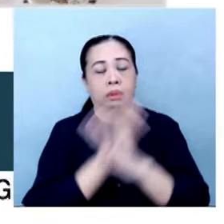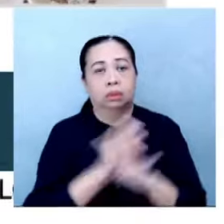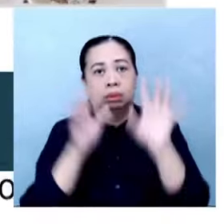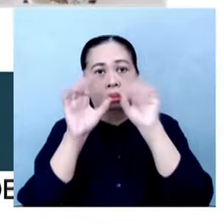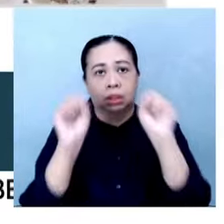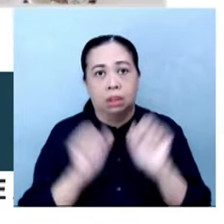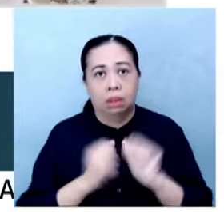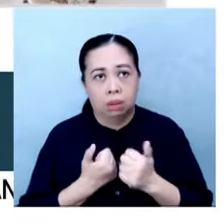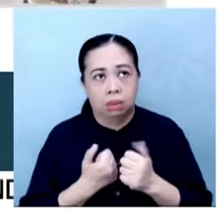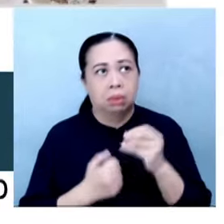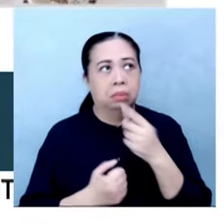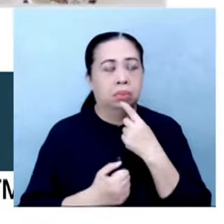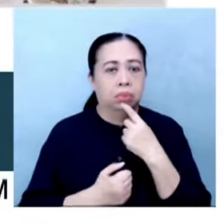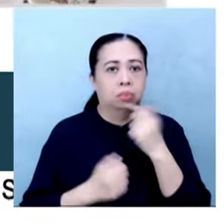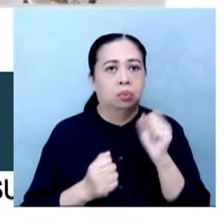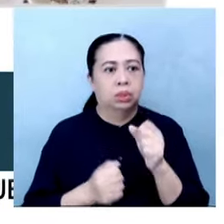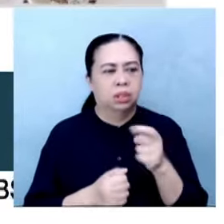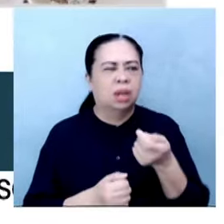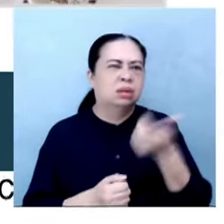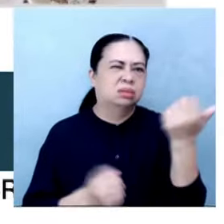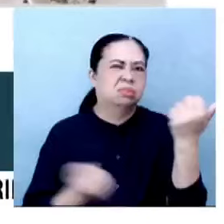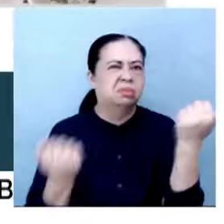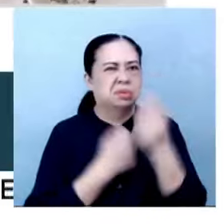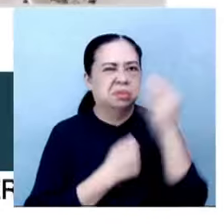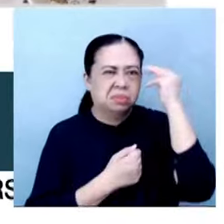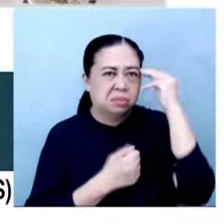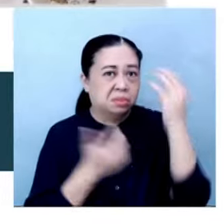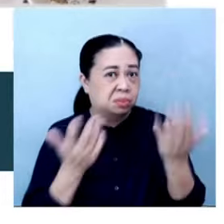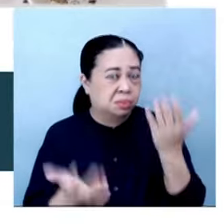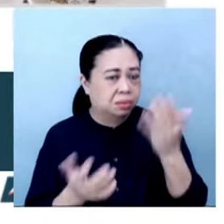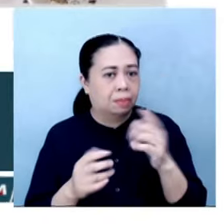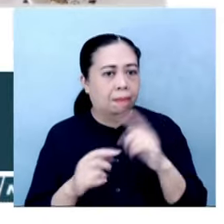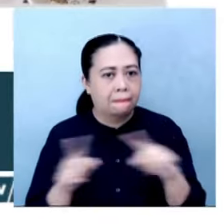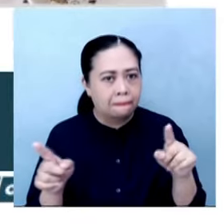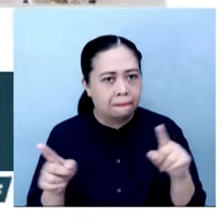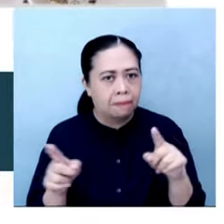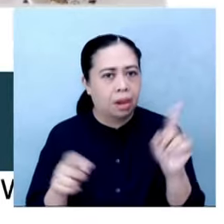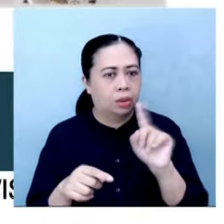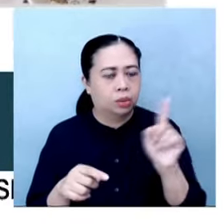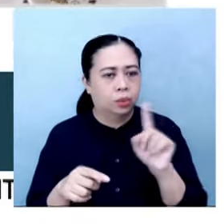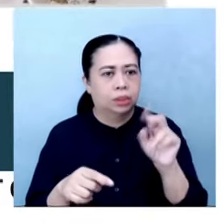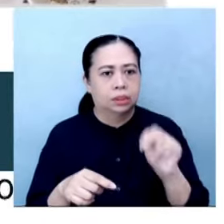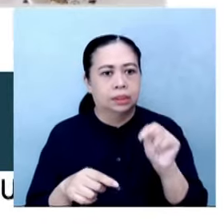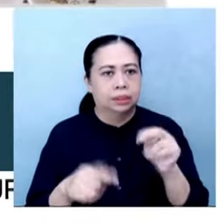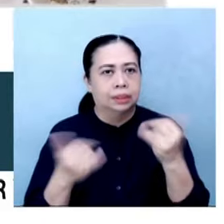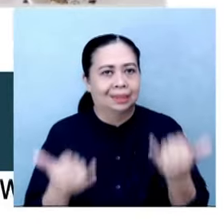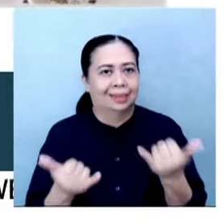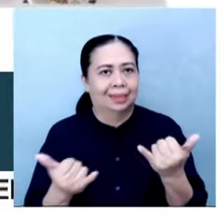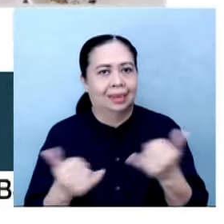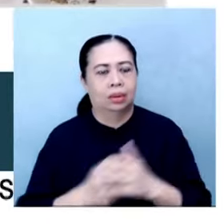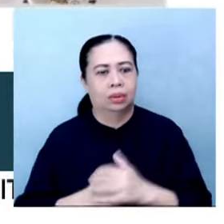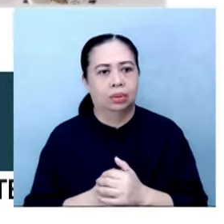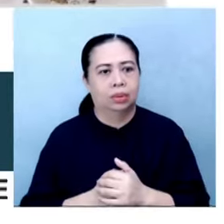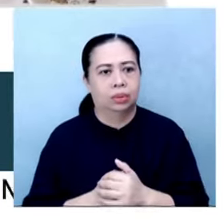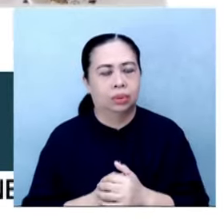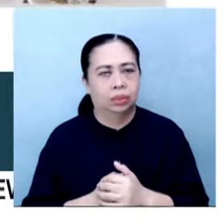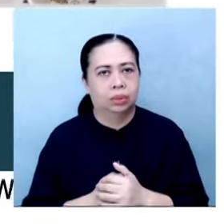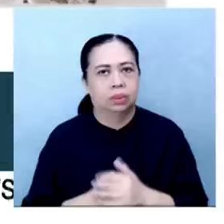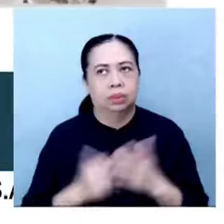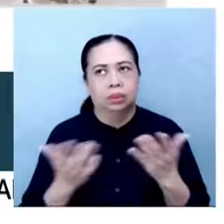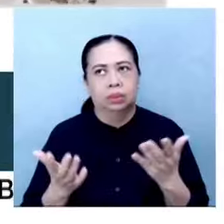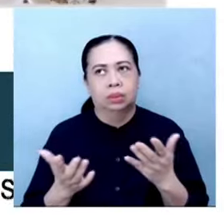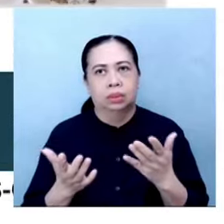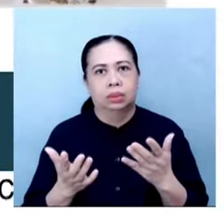they can simply repeal that law, right? But what we need now is basically